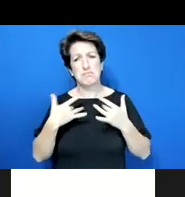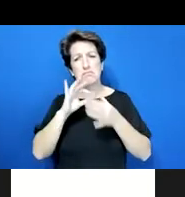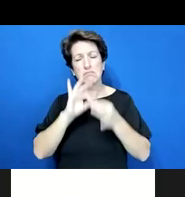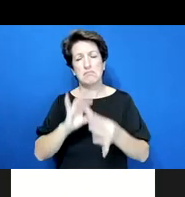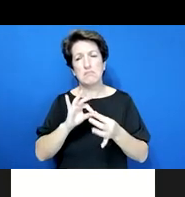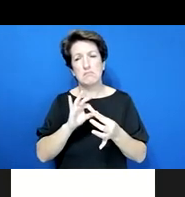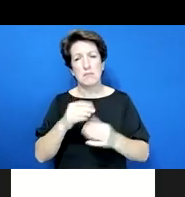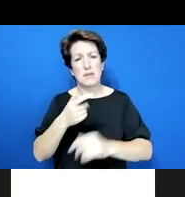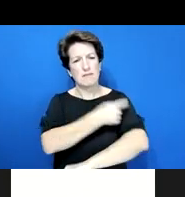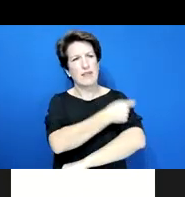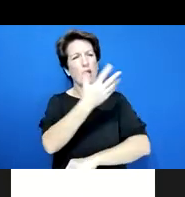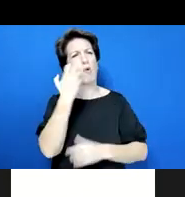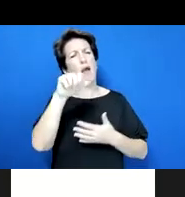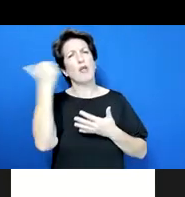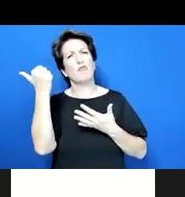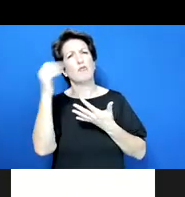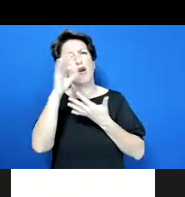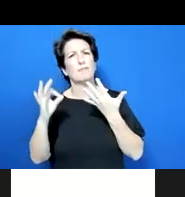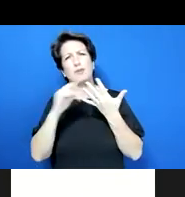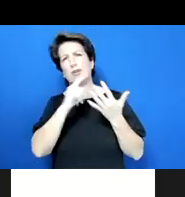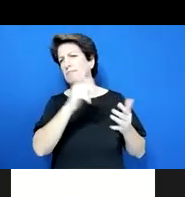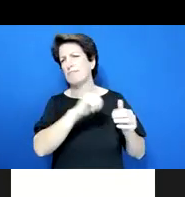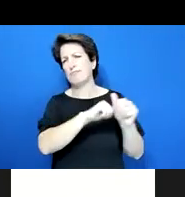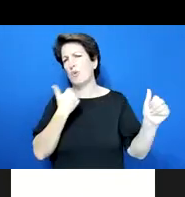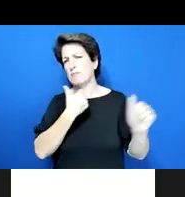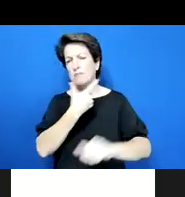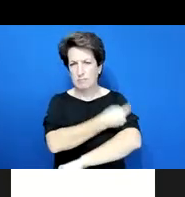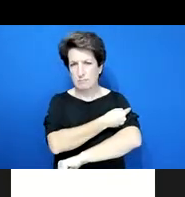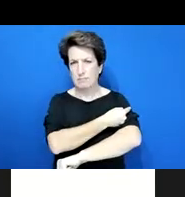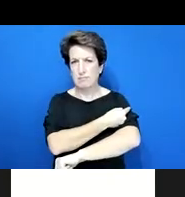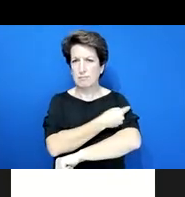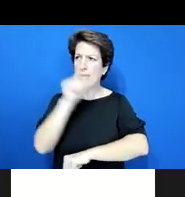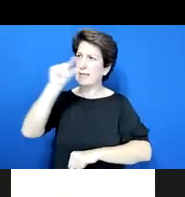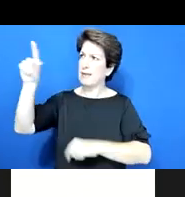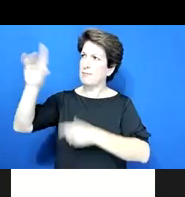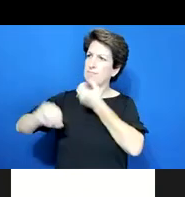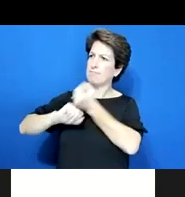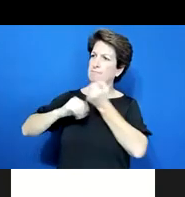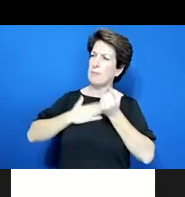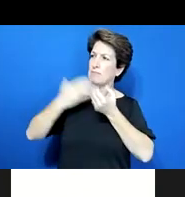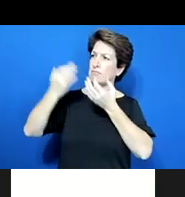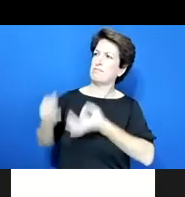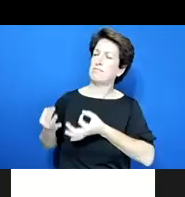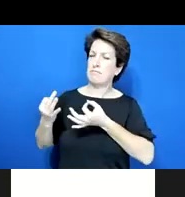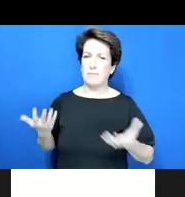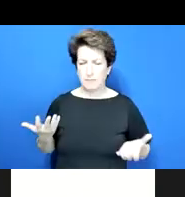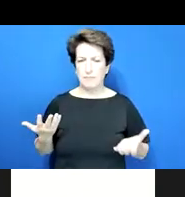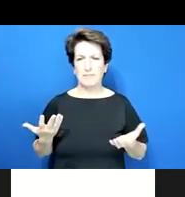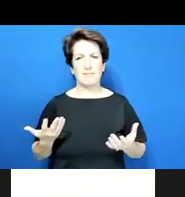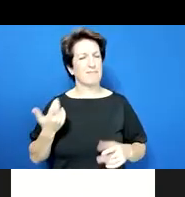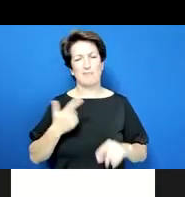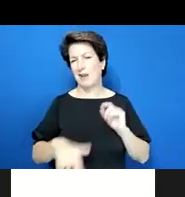have that alternative and have the government support it. But, you know, it just isn't something that that will